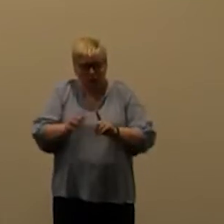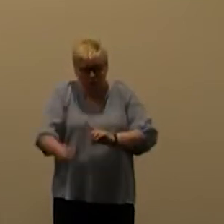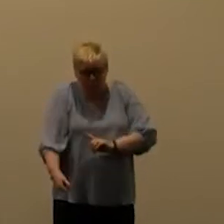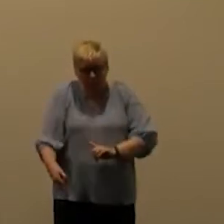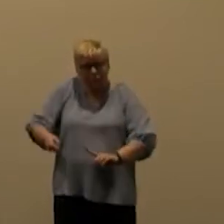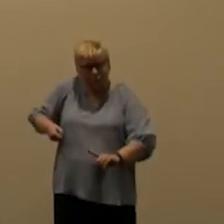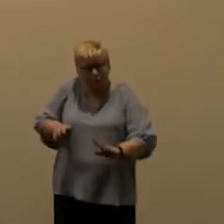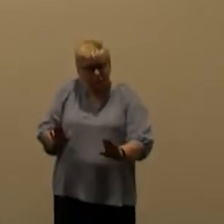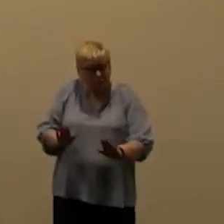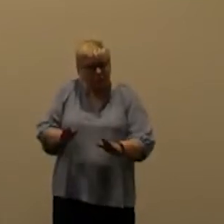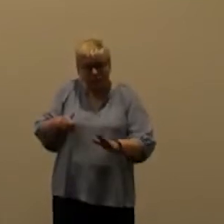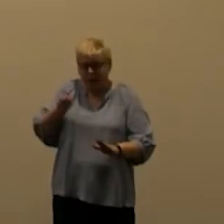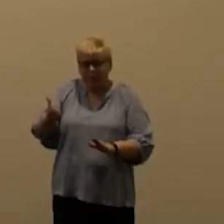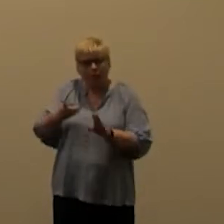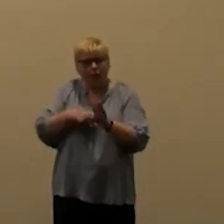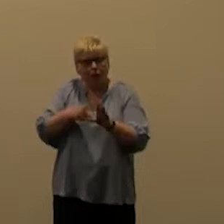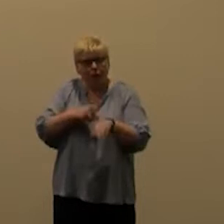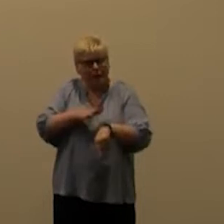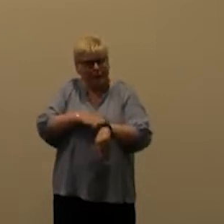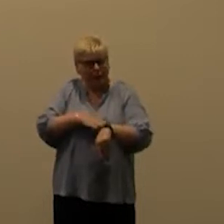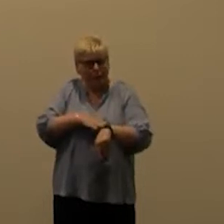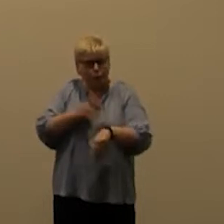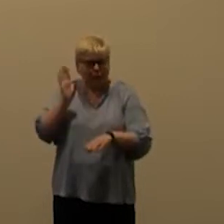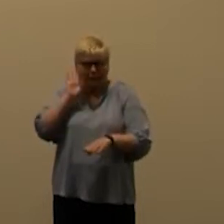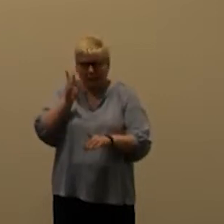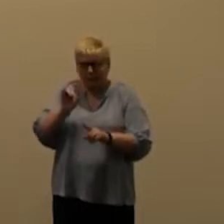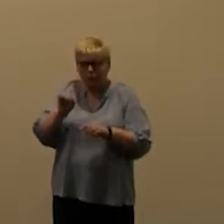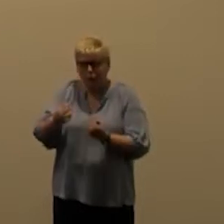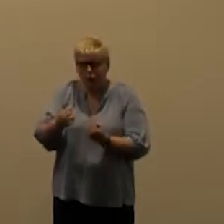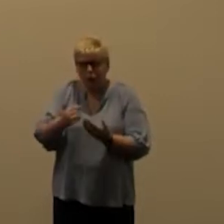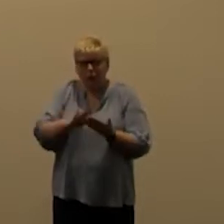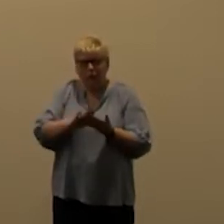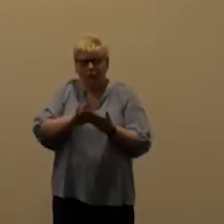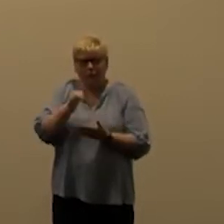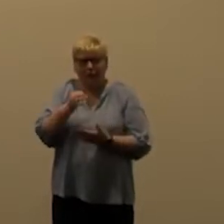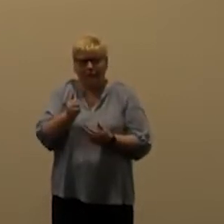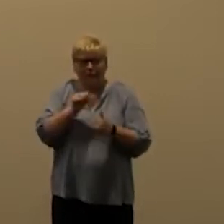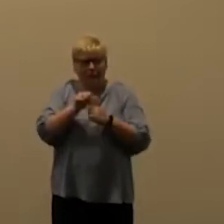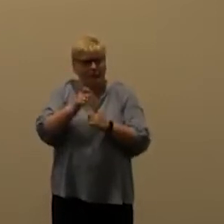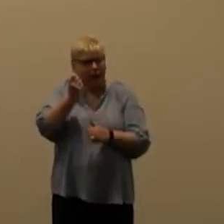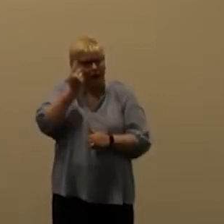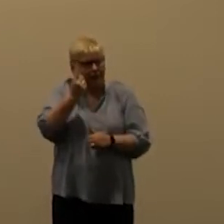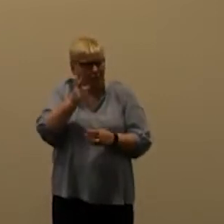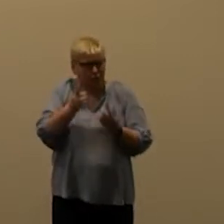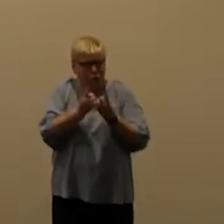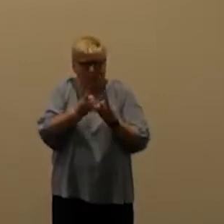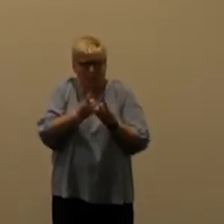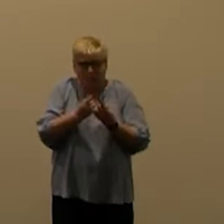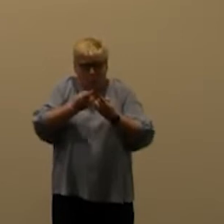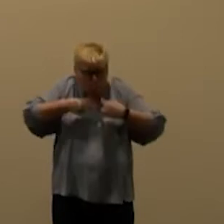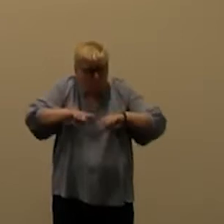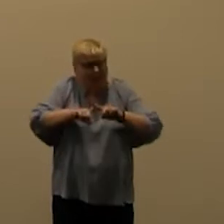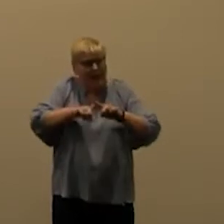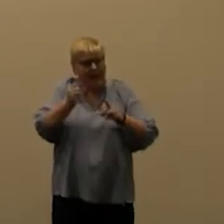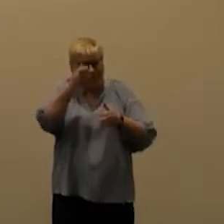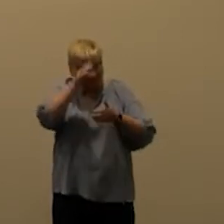generations to hear the challenges that they face, the likelihood is we might have a good idea, something that we experience that we can